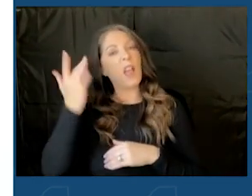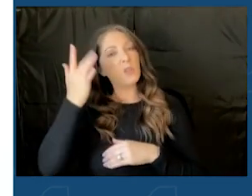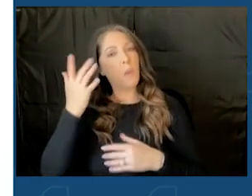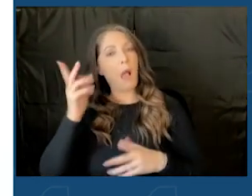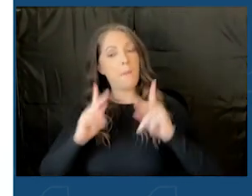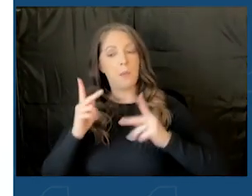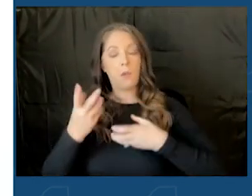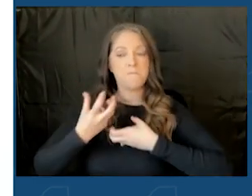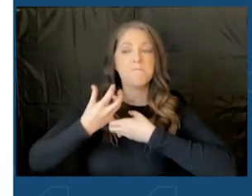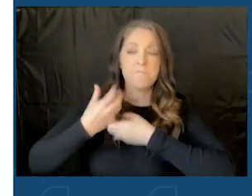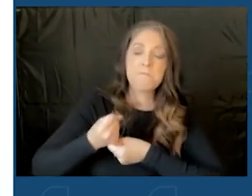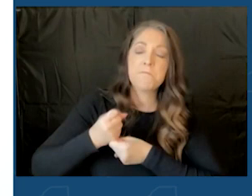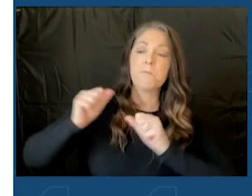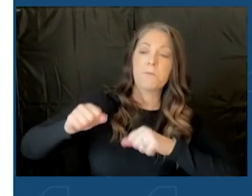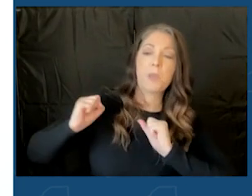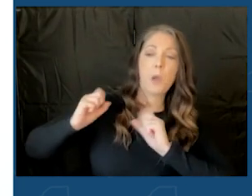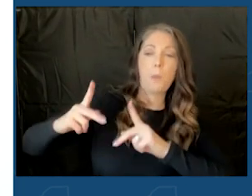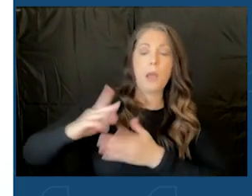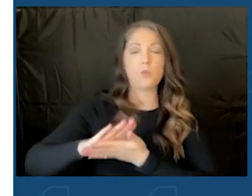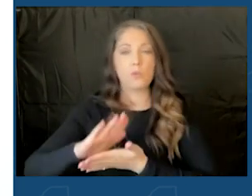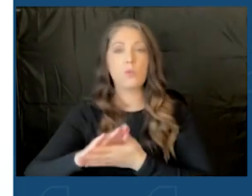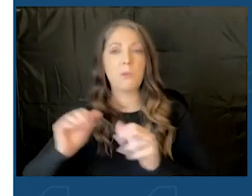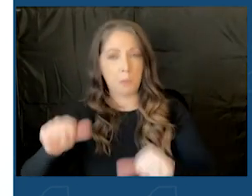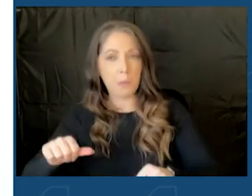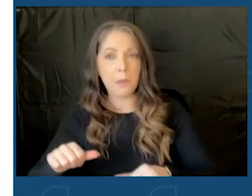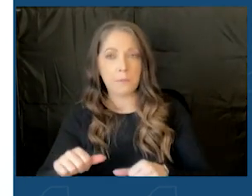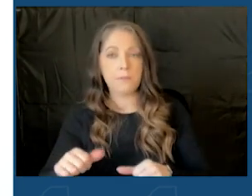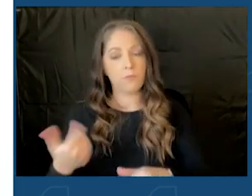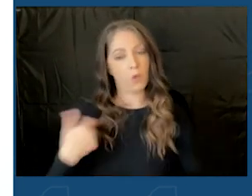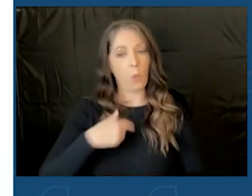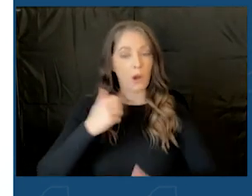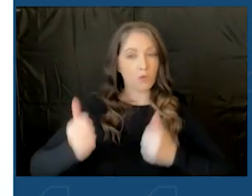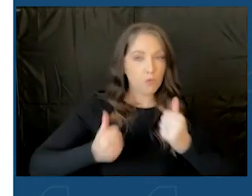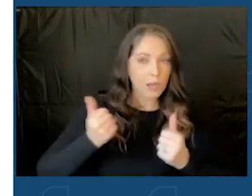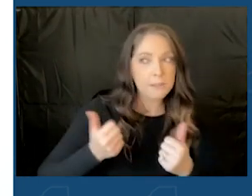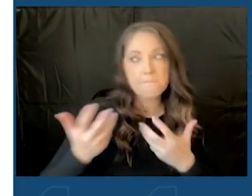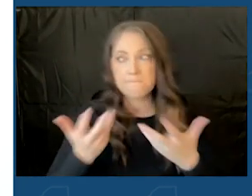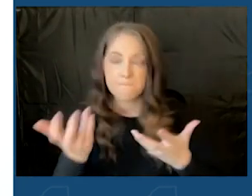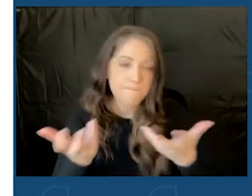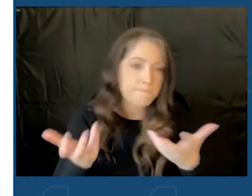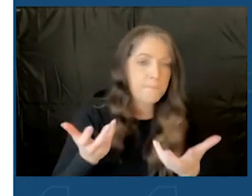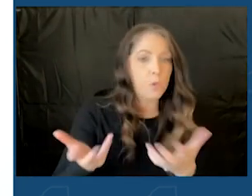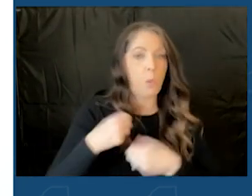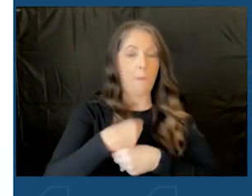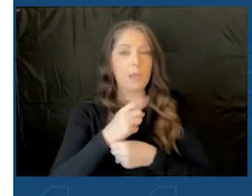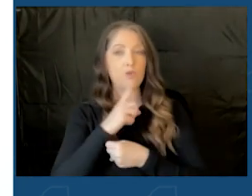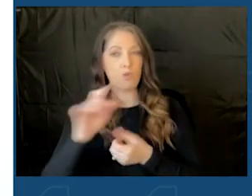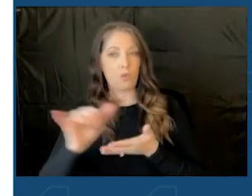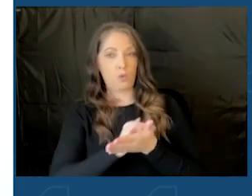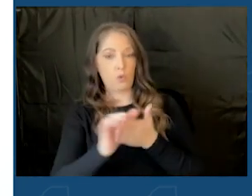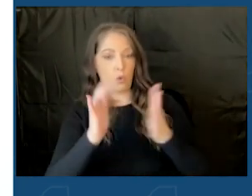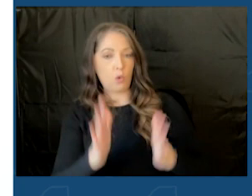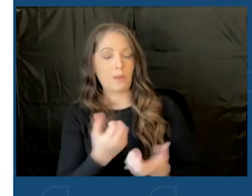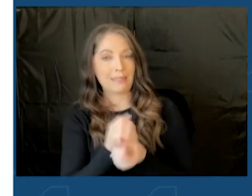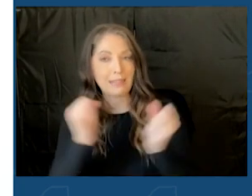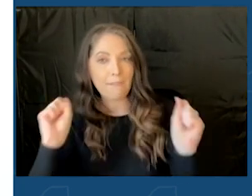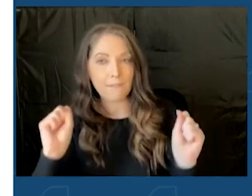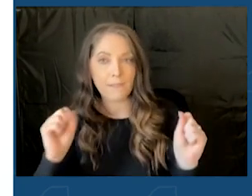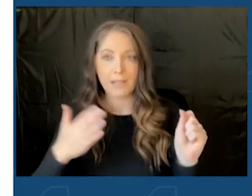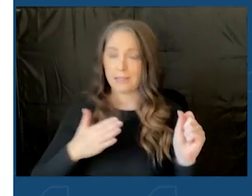be aggressive, make sure we leave no stone unturned, to make sure New York is positioned to protect our citizens. It's my number one job.